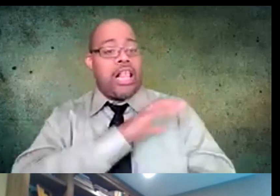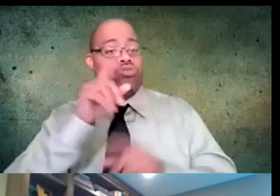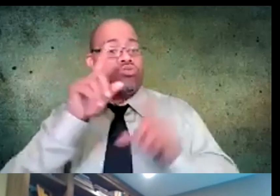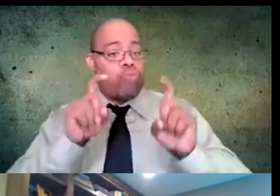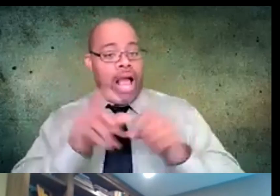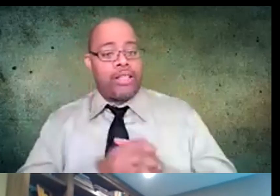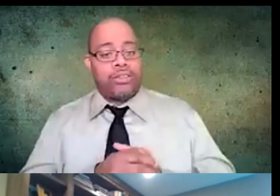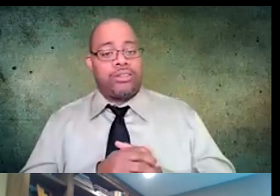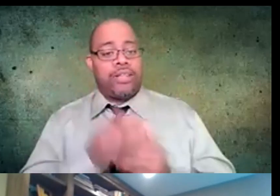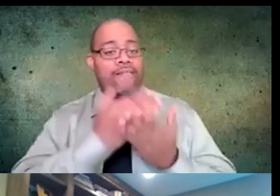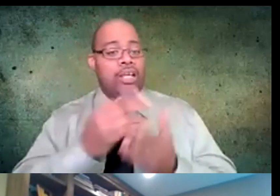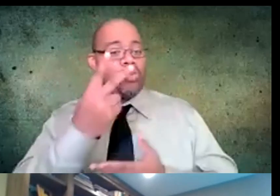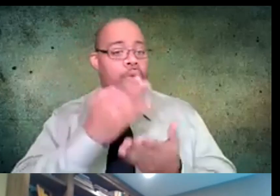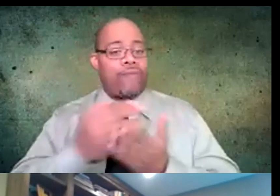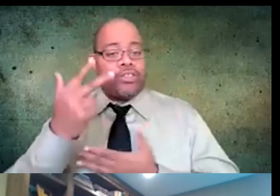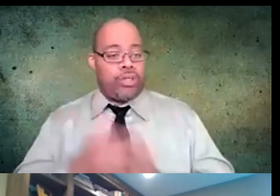it's phase 2 and phase 3.